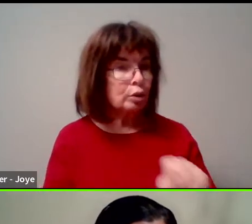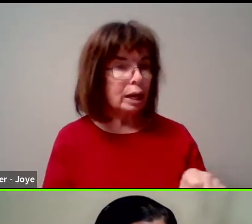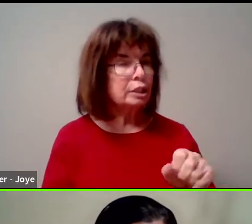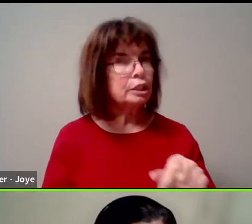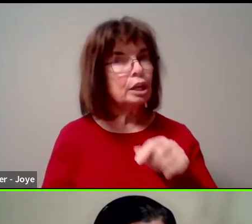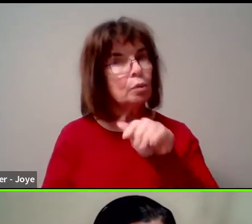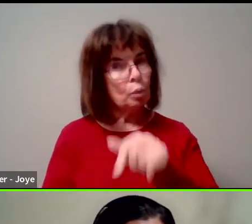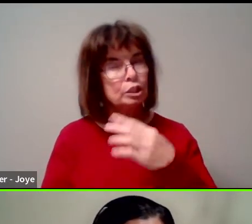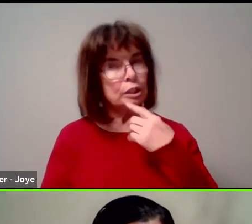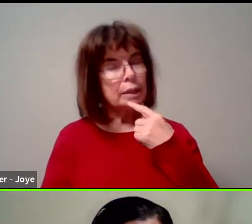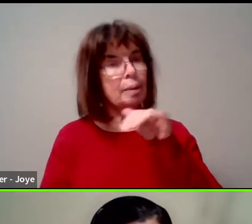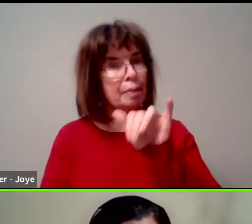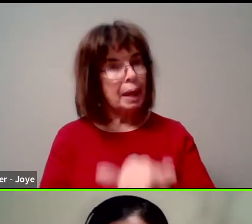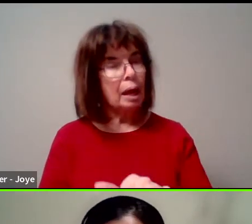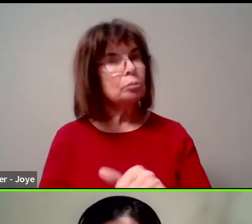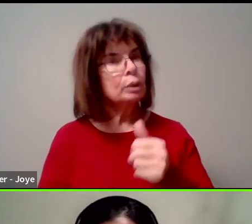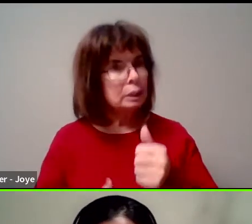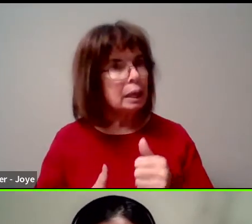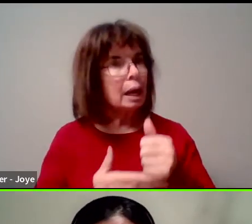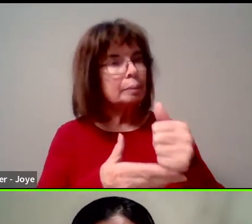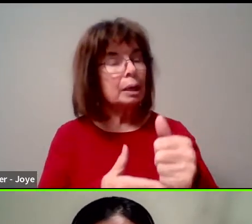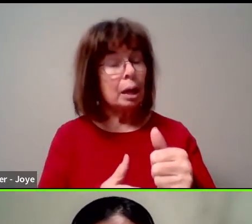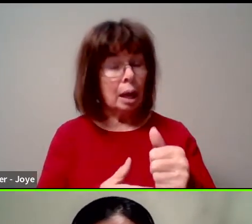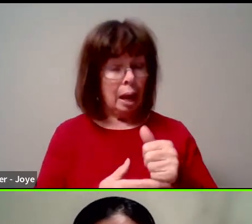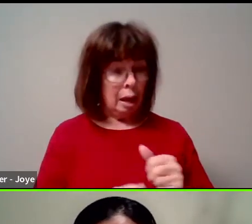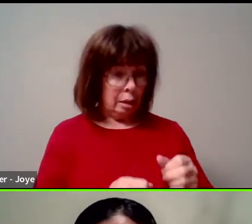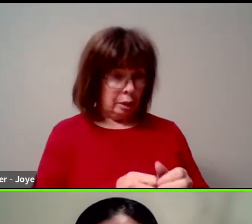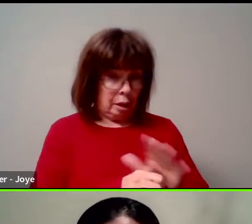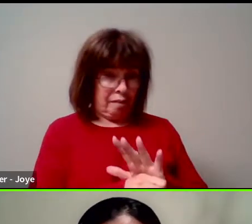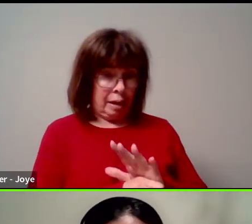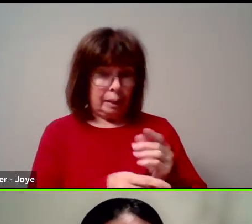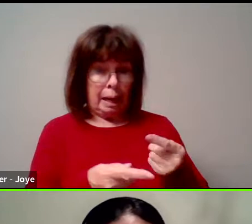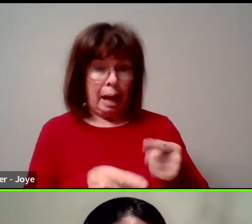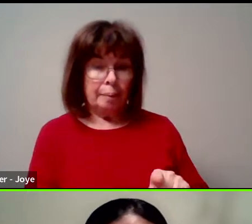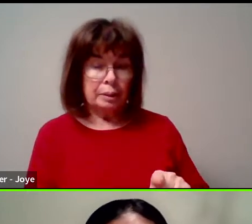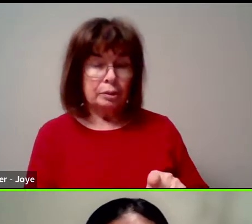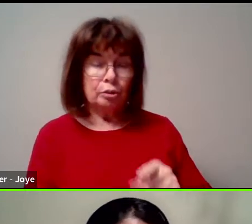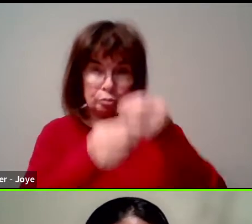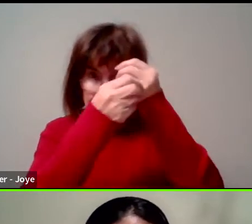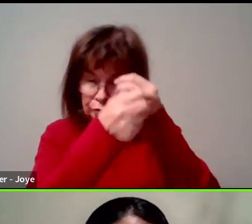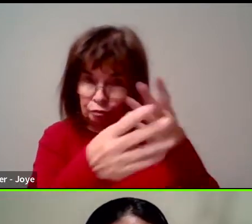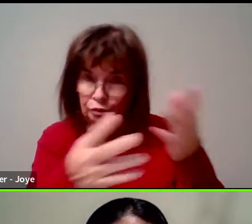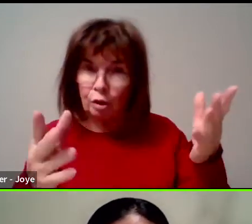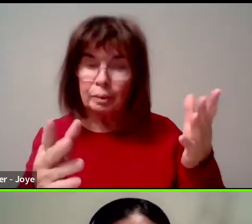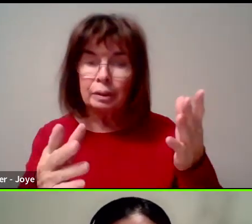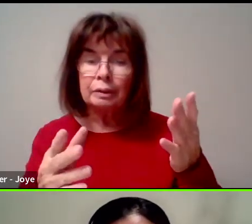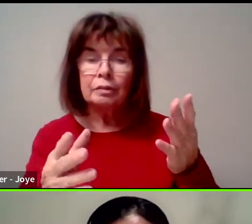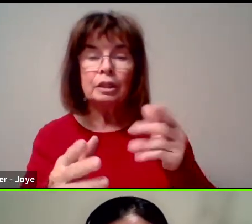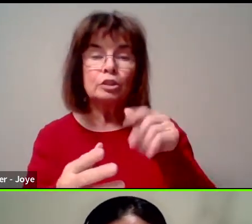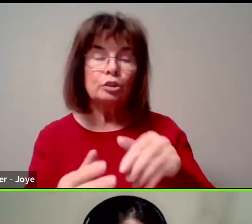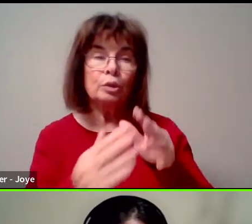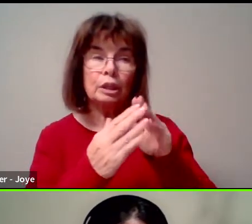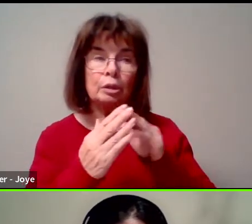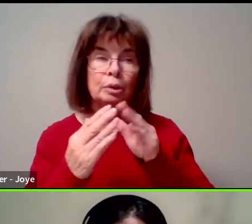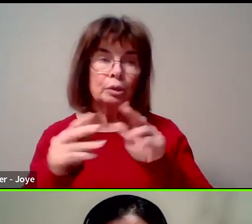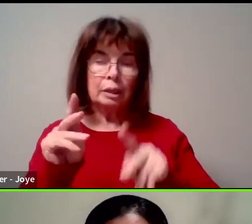helpful, during the pandemic, to relay information to community members,